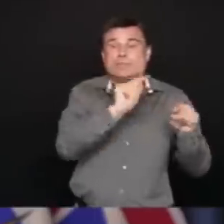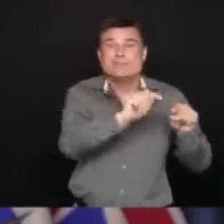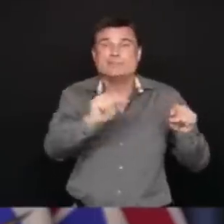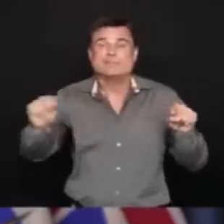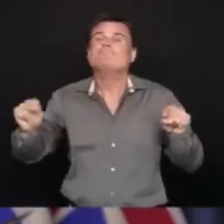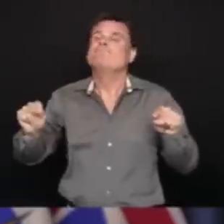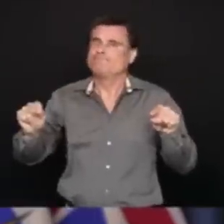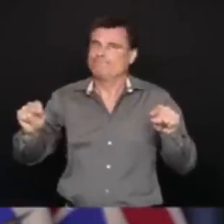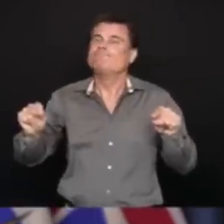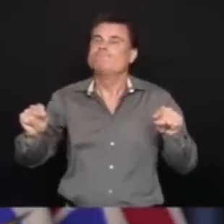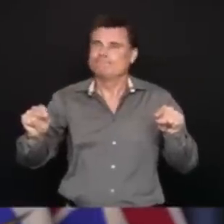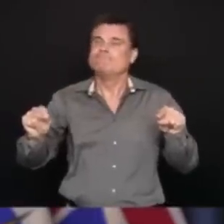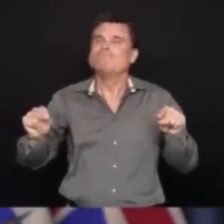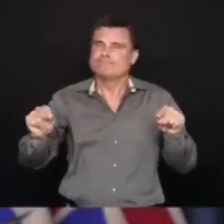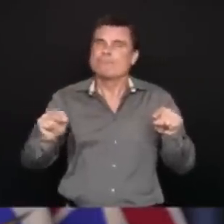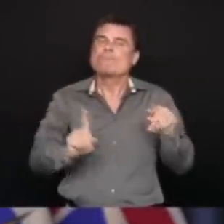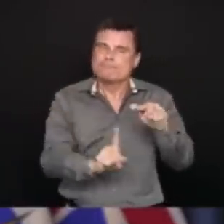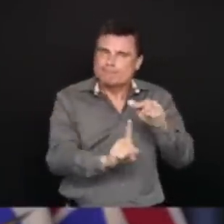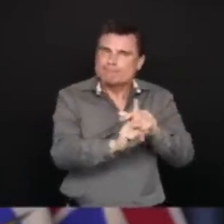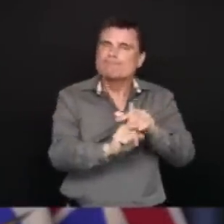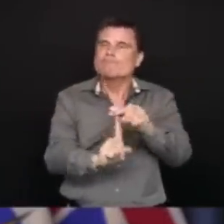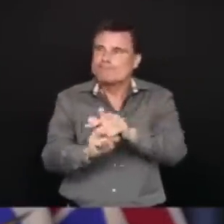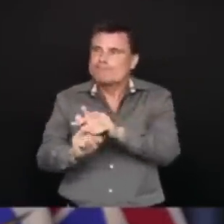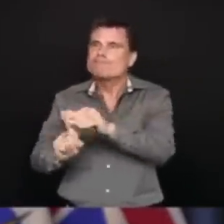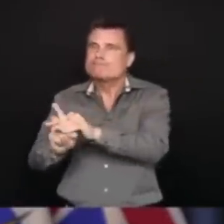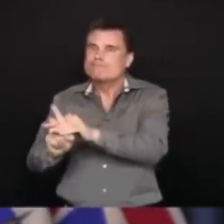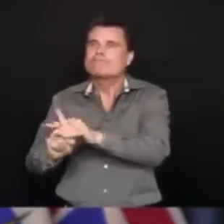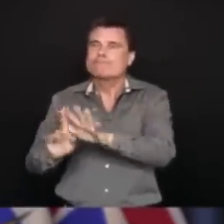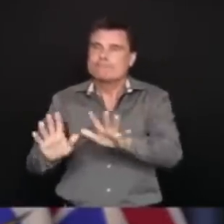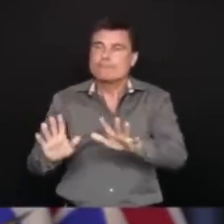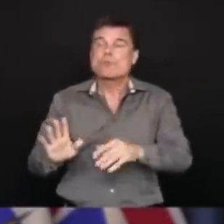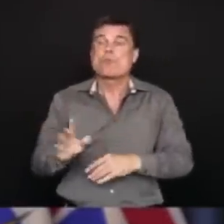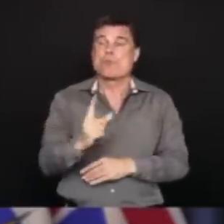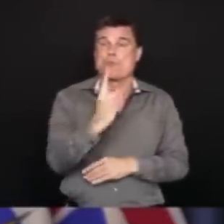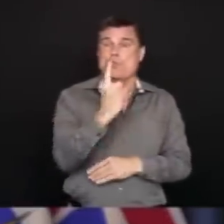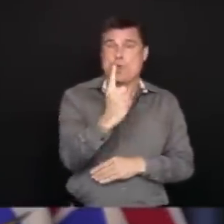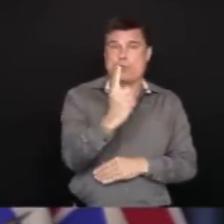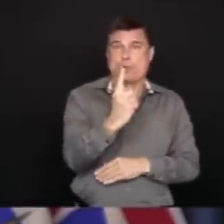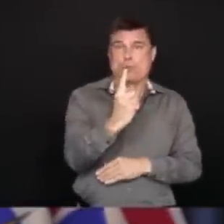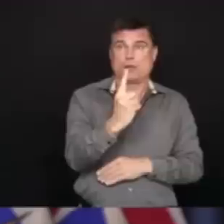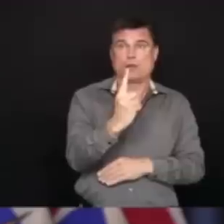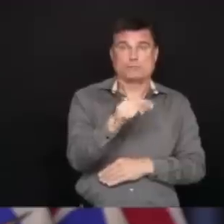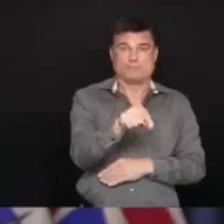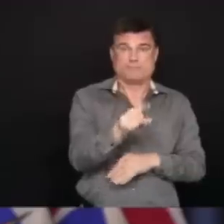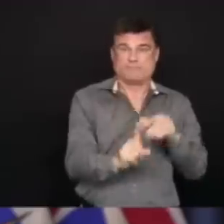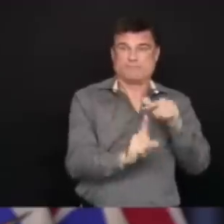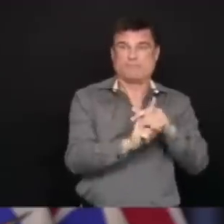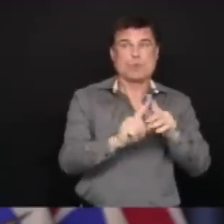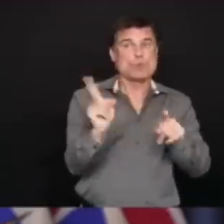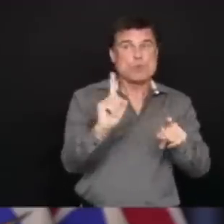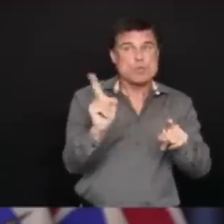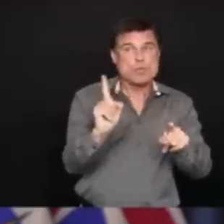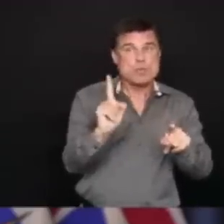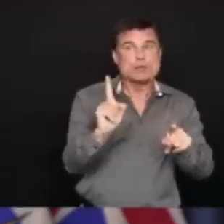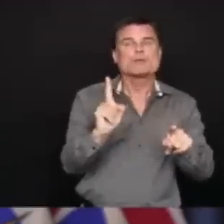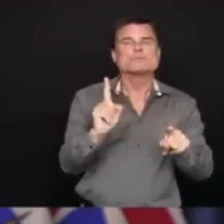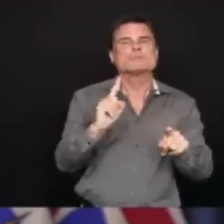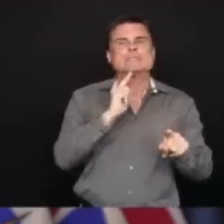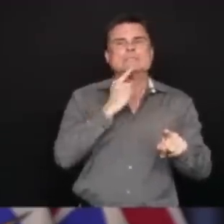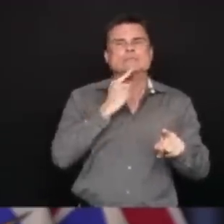care area. There are no new long-term care facility or assisted living